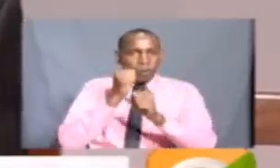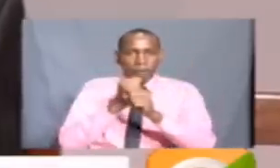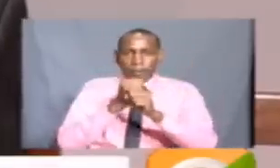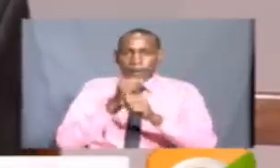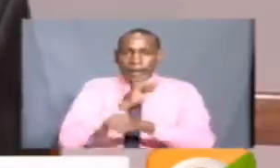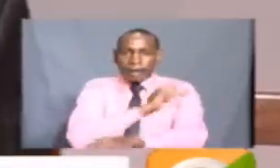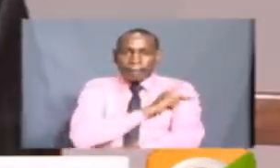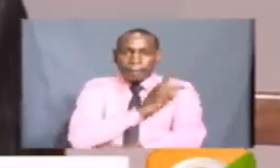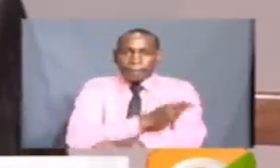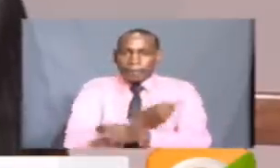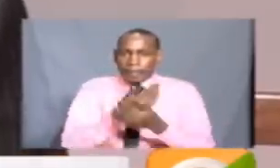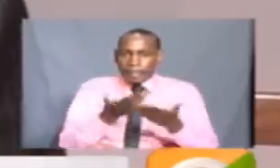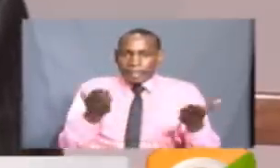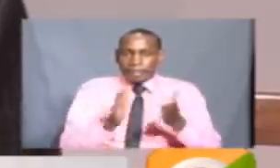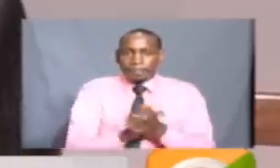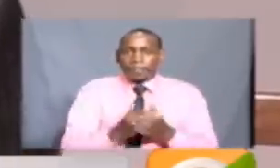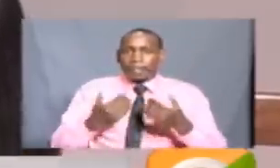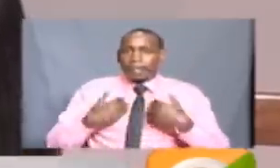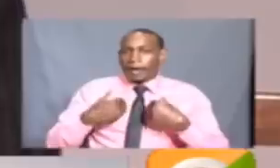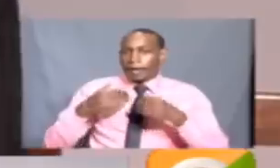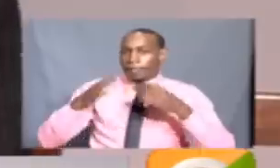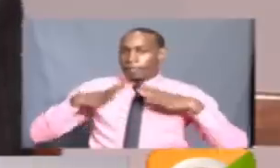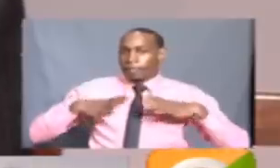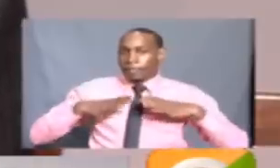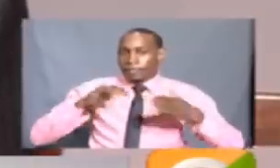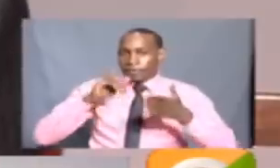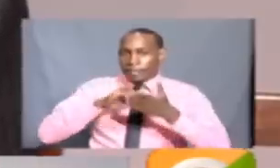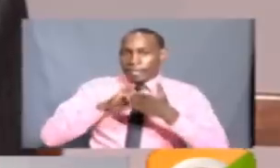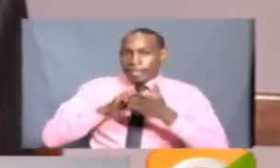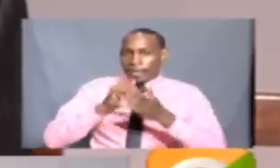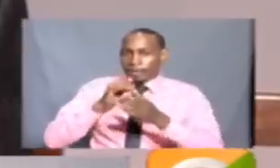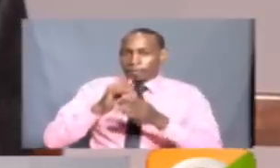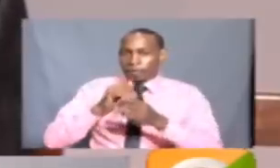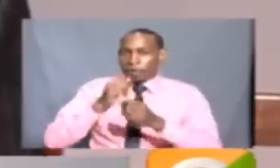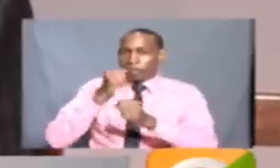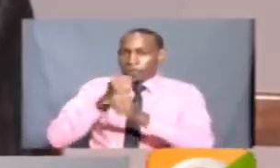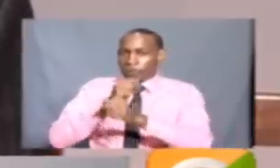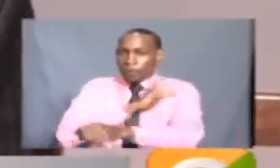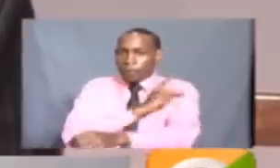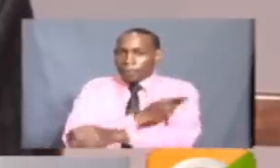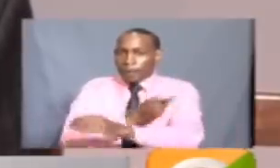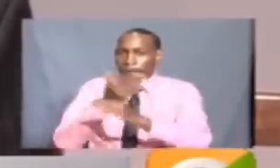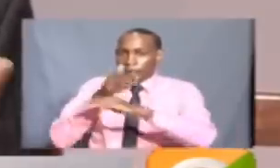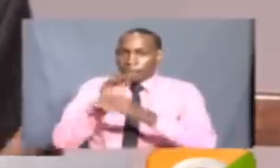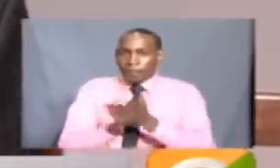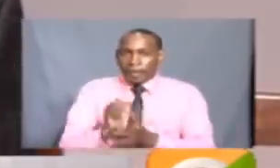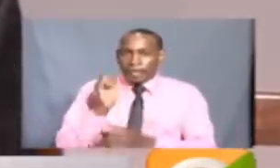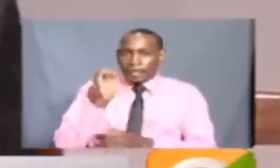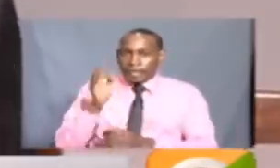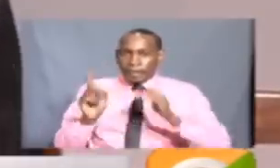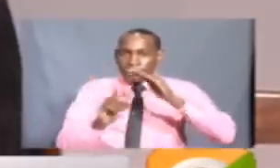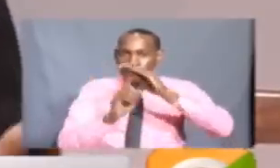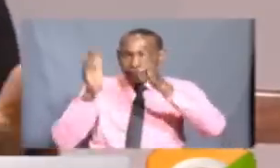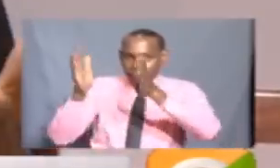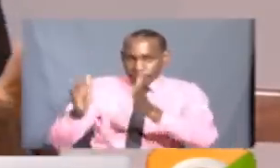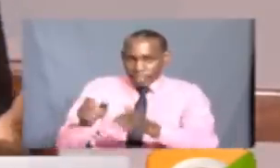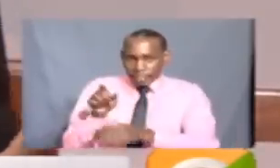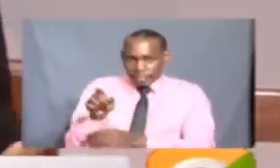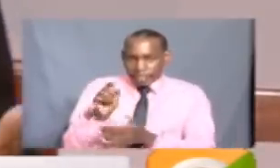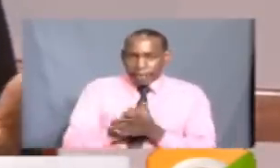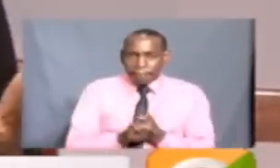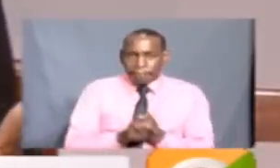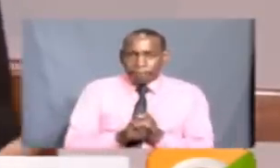power, there are these people whom he exercises power over. Now, if a cabinet secretary is